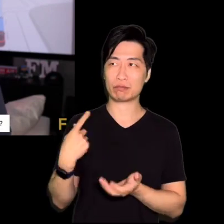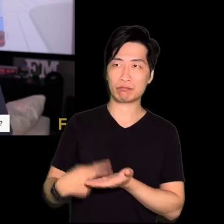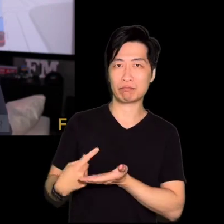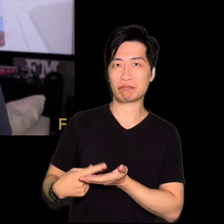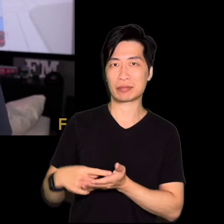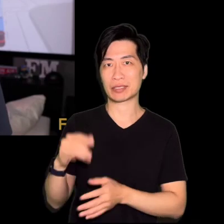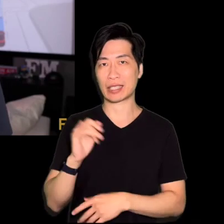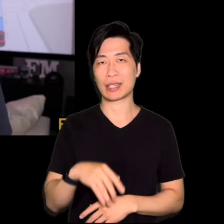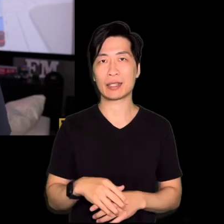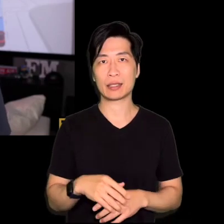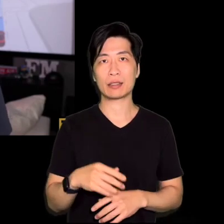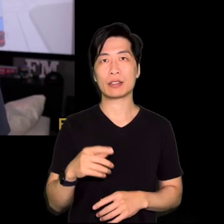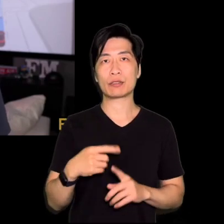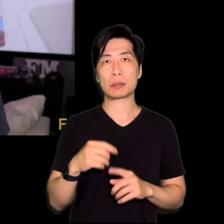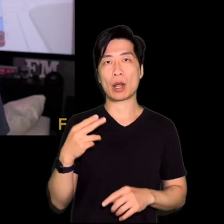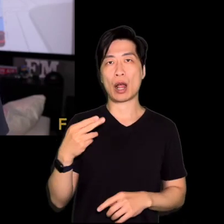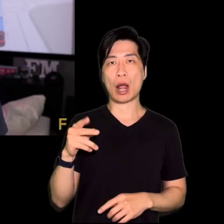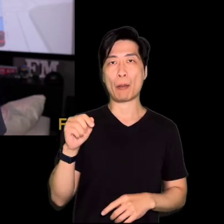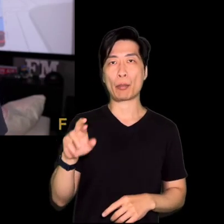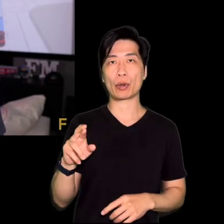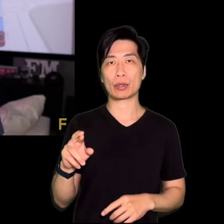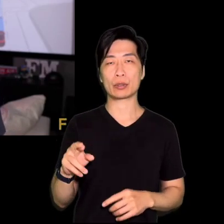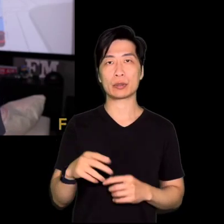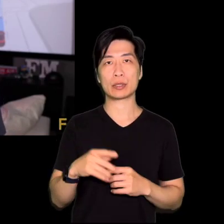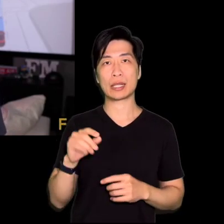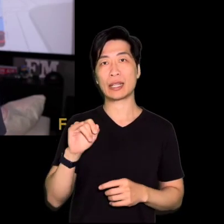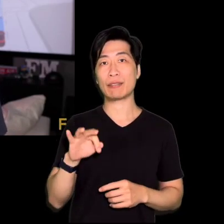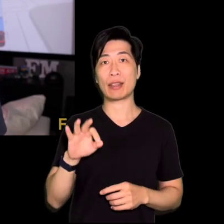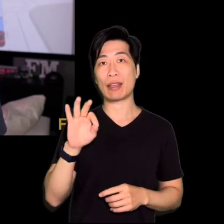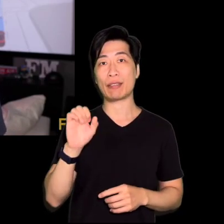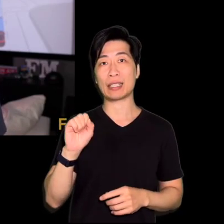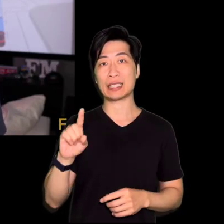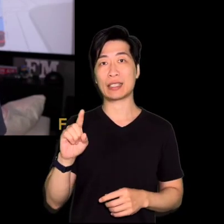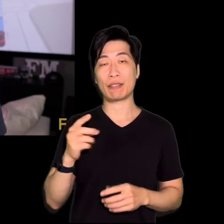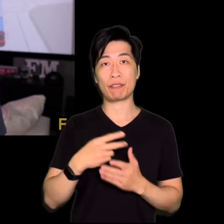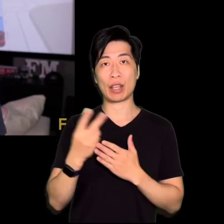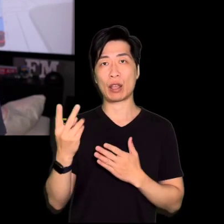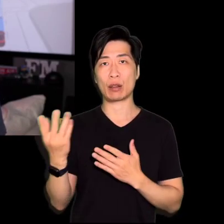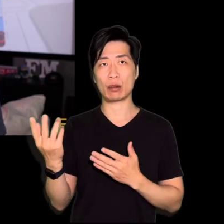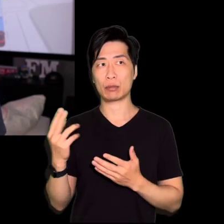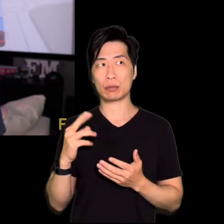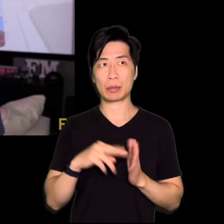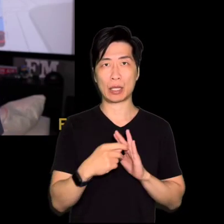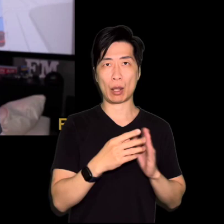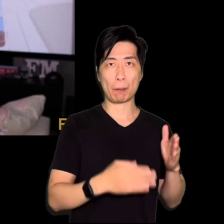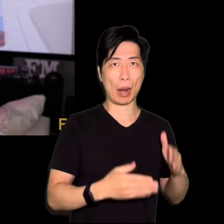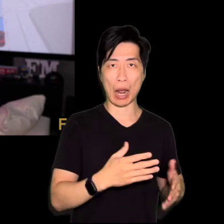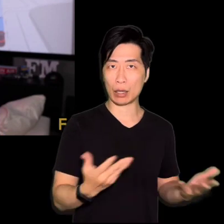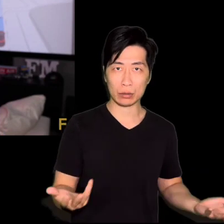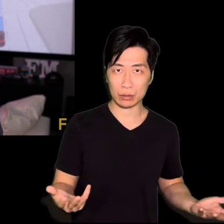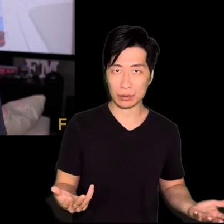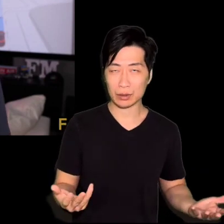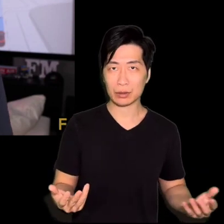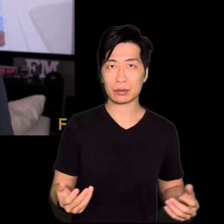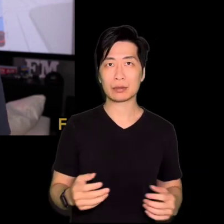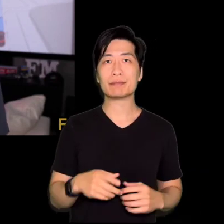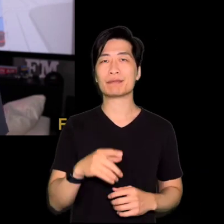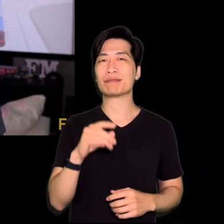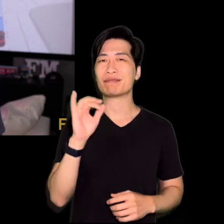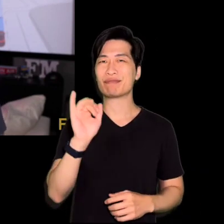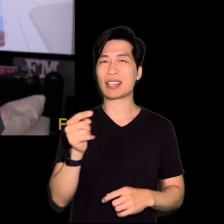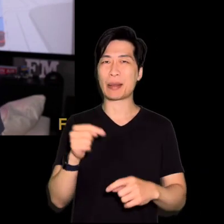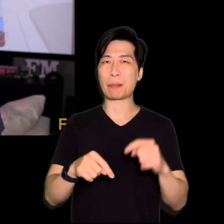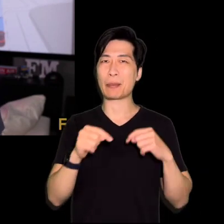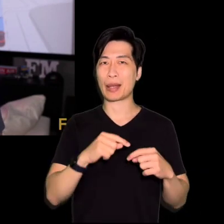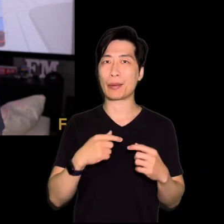him on the channel and discuss it with him. From Hopper, question, would FSD fail? What would that mean for the bot? Yeah, so this kind